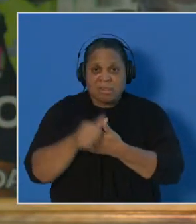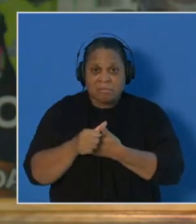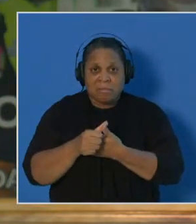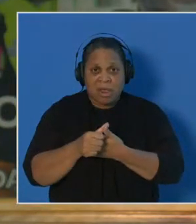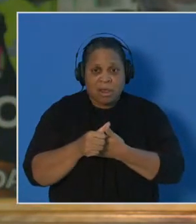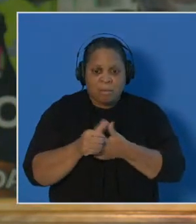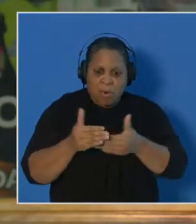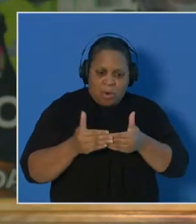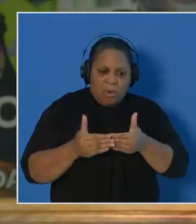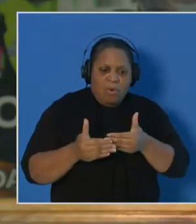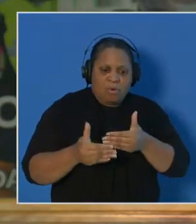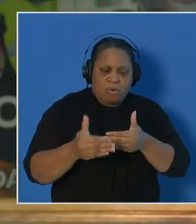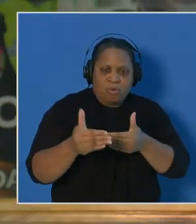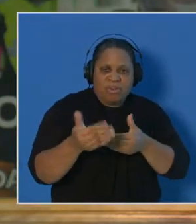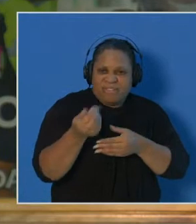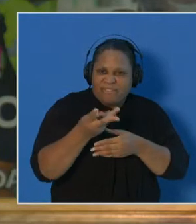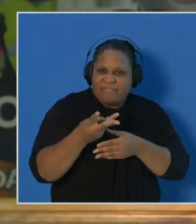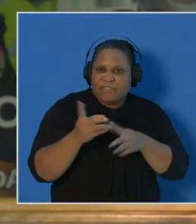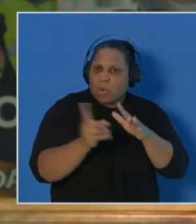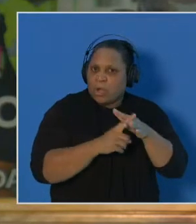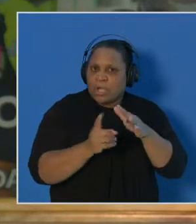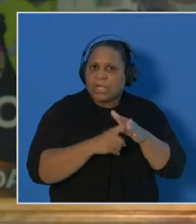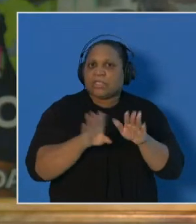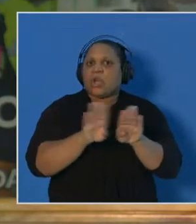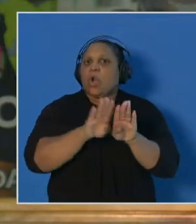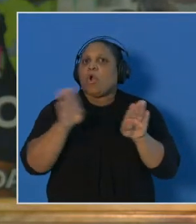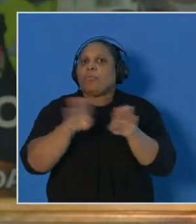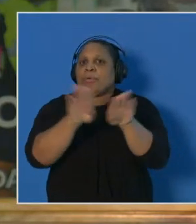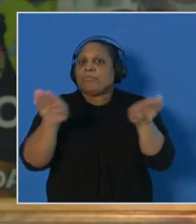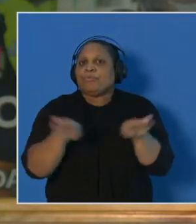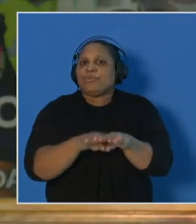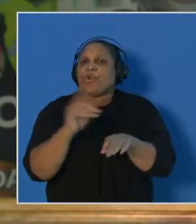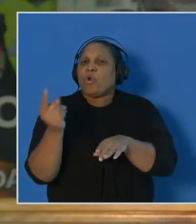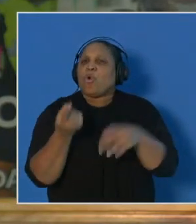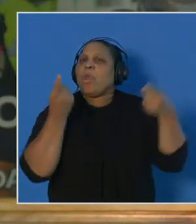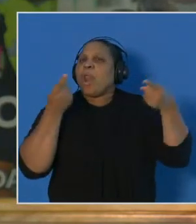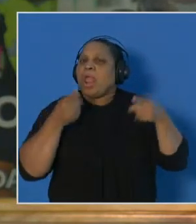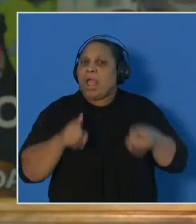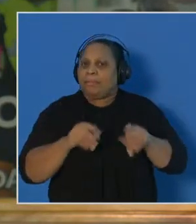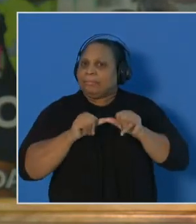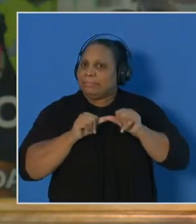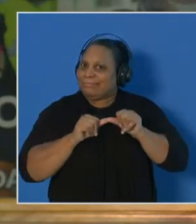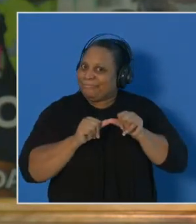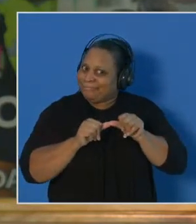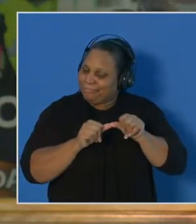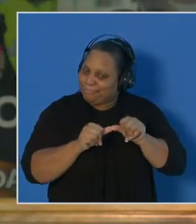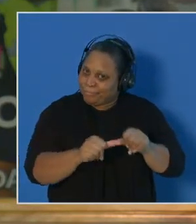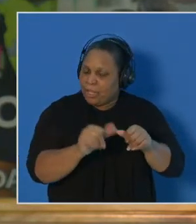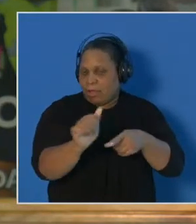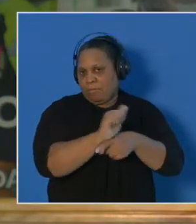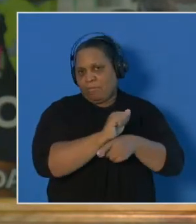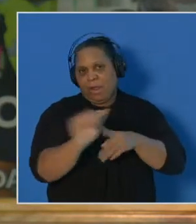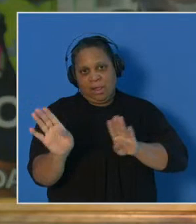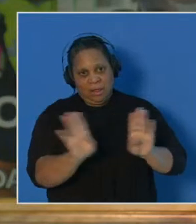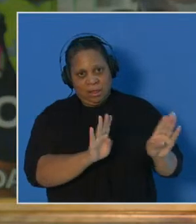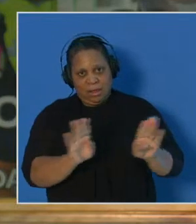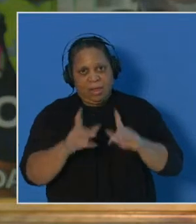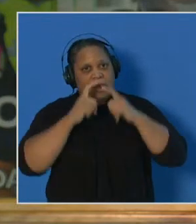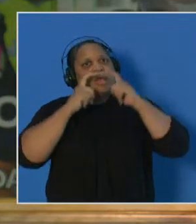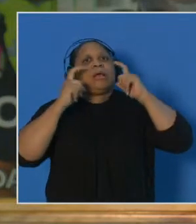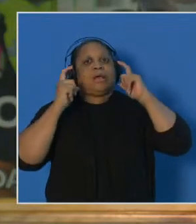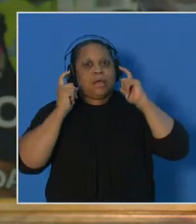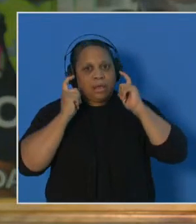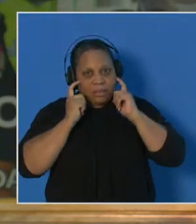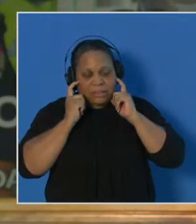towards fewer cases and reopening Bermuda will only happen if we continue to do what we need to do, and that means wearing our